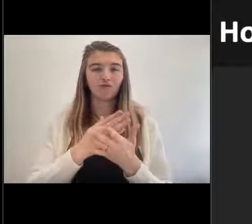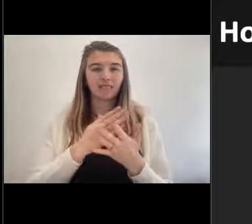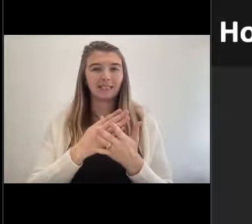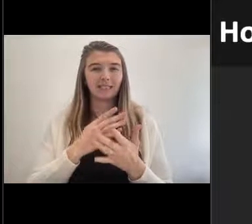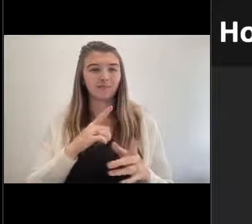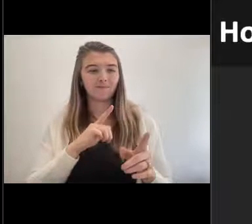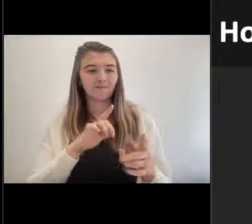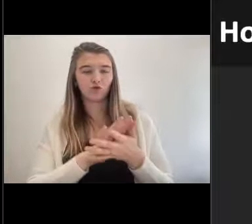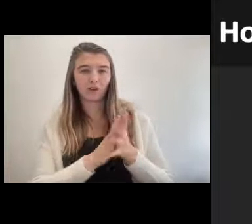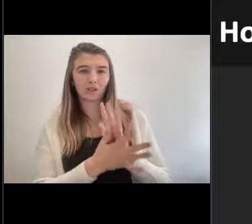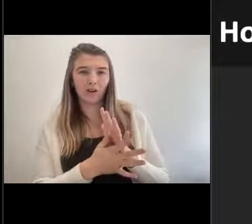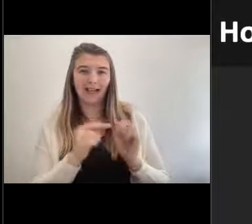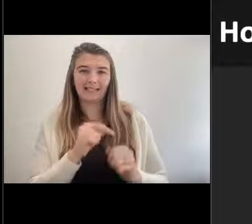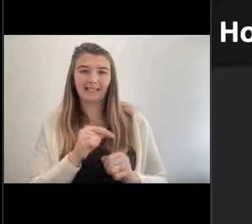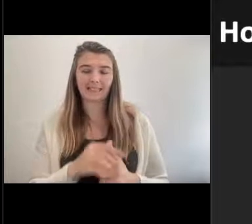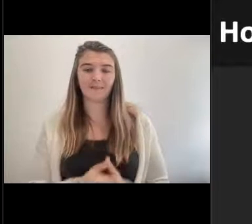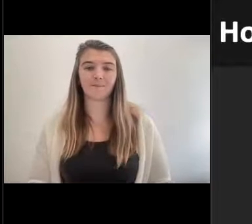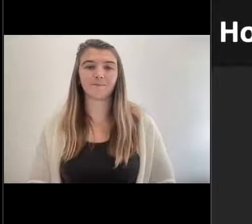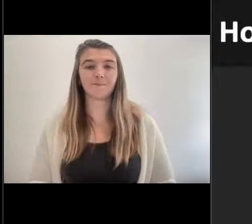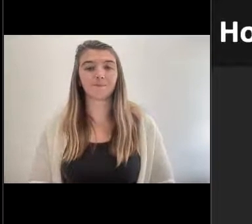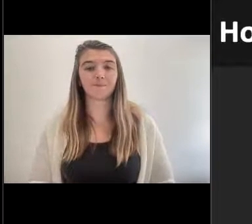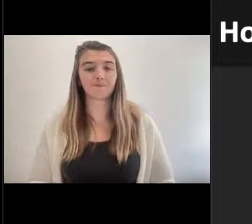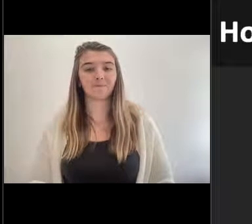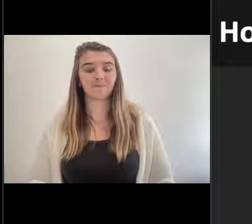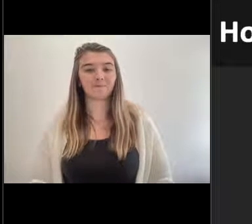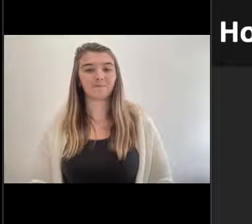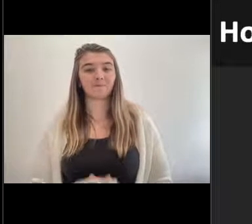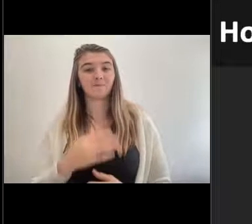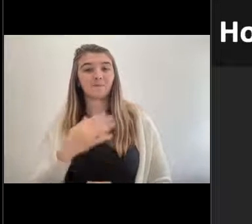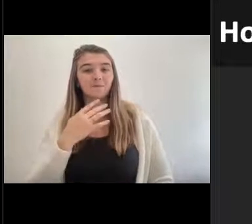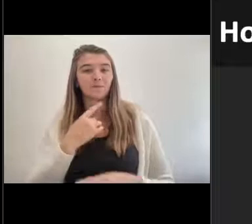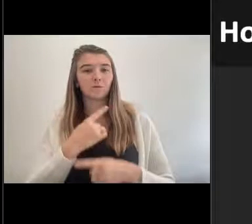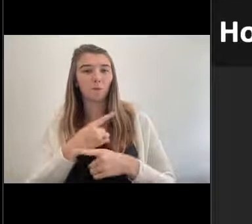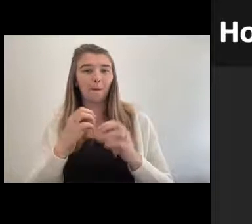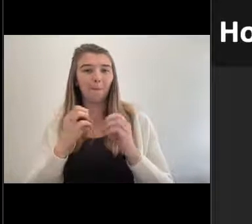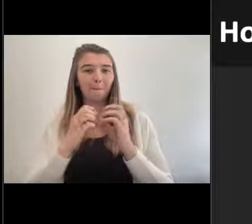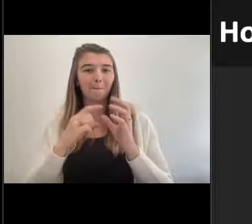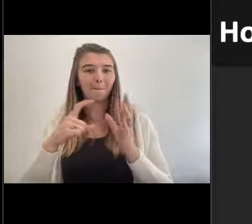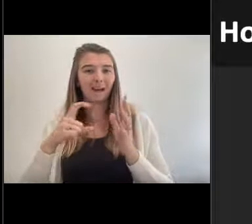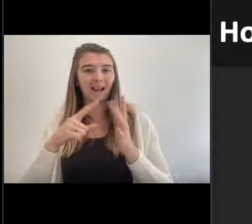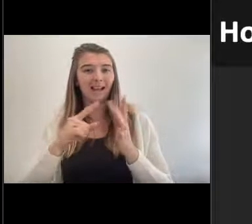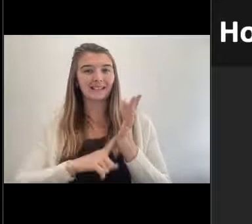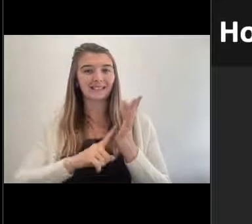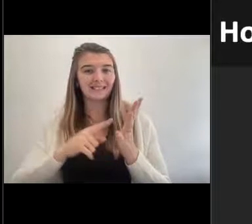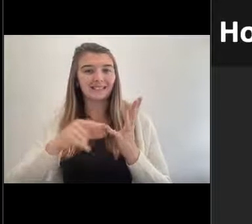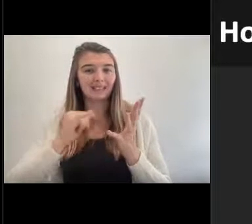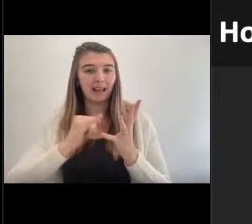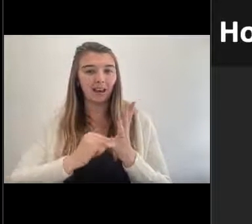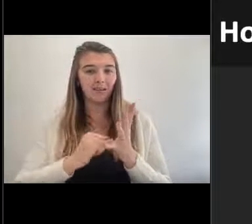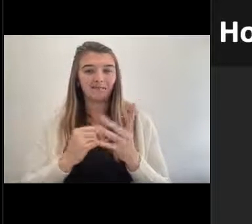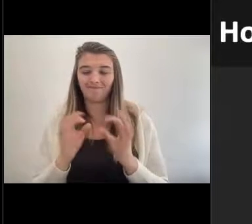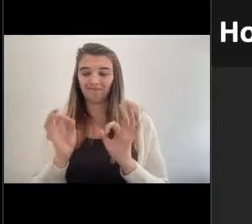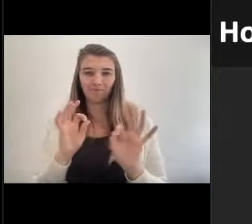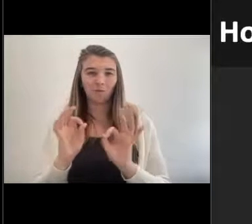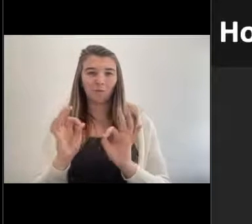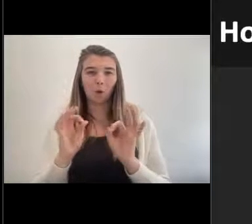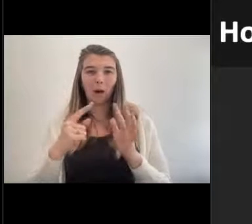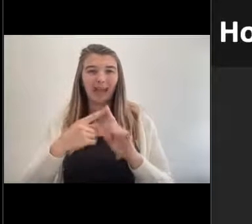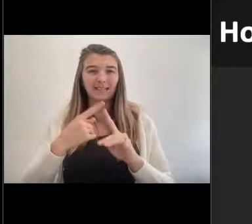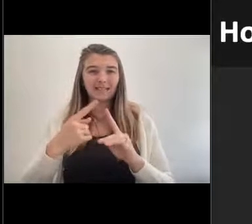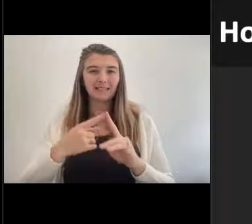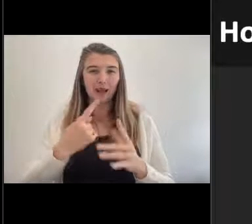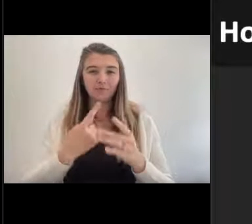However, in the case of Bacillus, there were no enzymes in the genome or the proteome that were homologous to those used for PET degradation in our